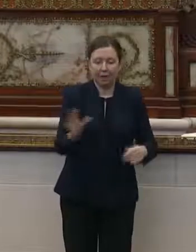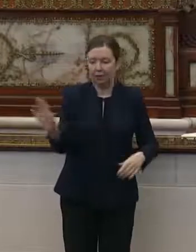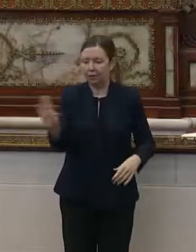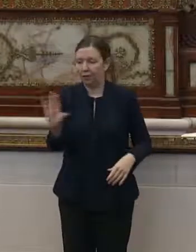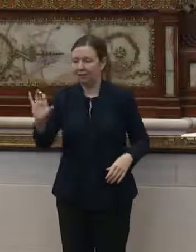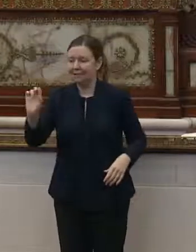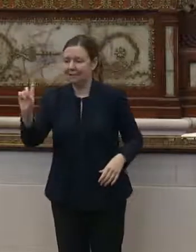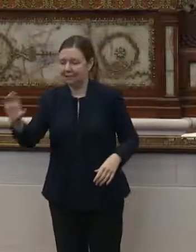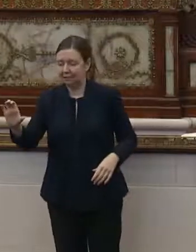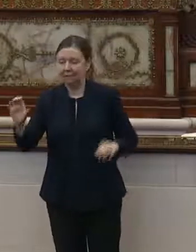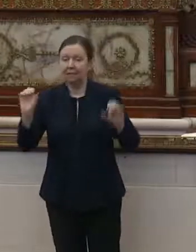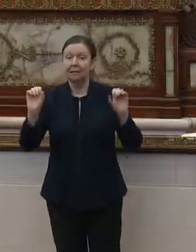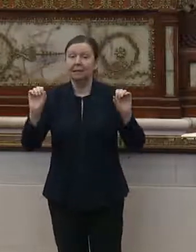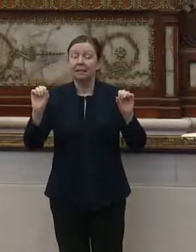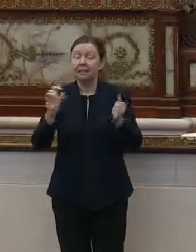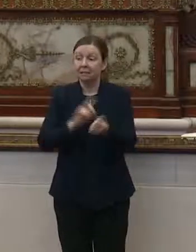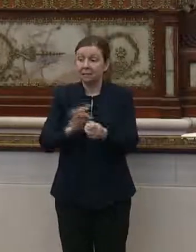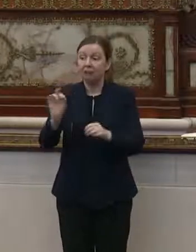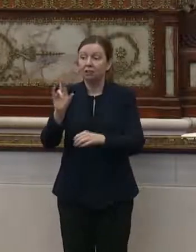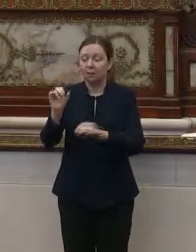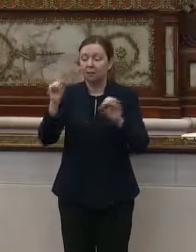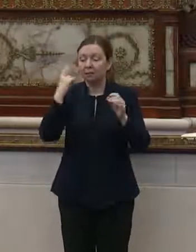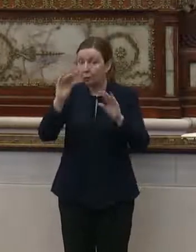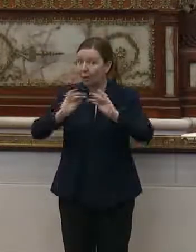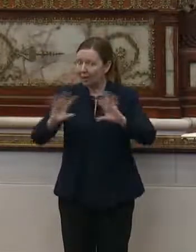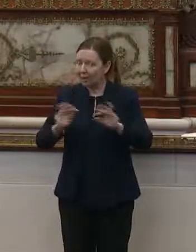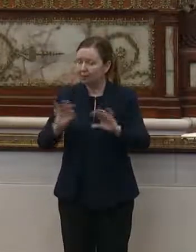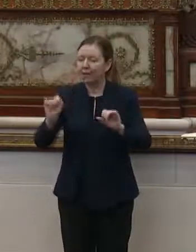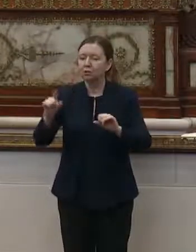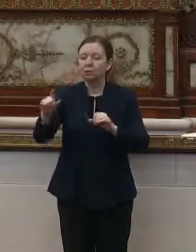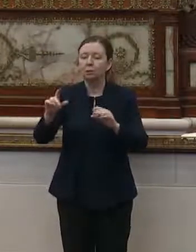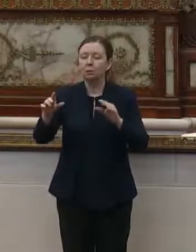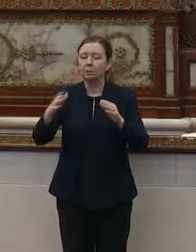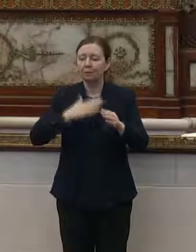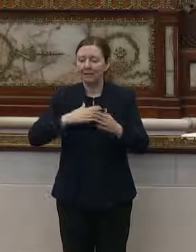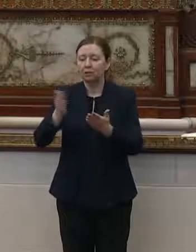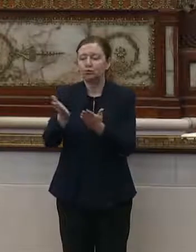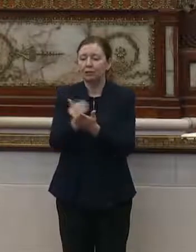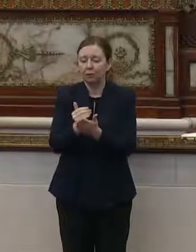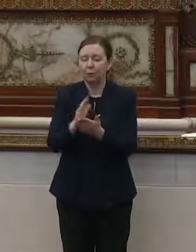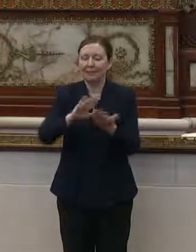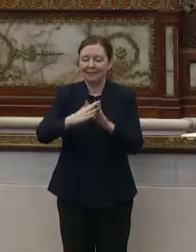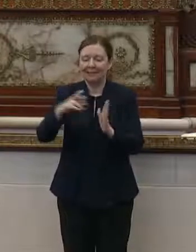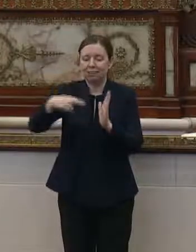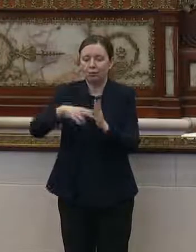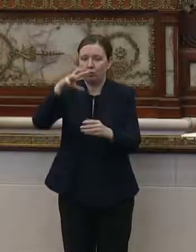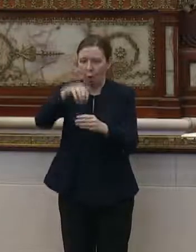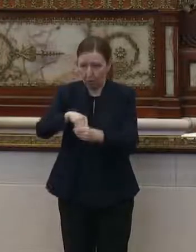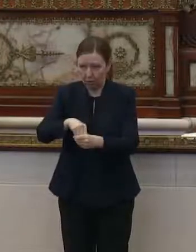CDC. Dr. Farley, for clarification, can you please review what the city's role is